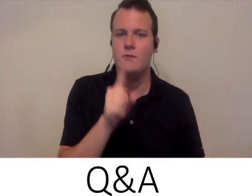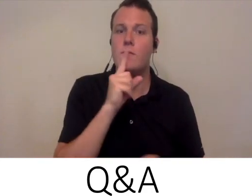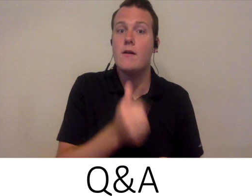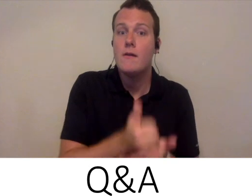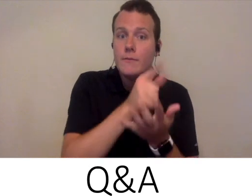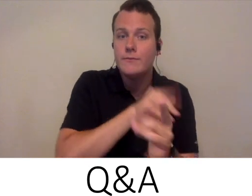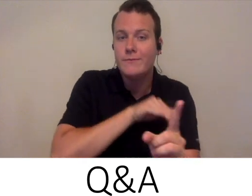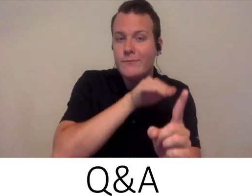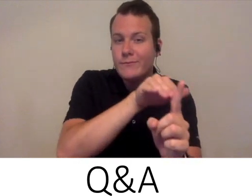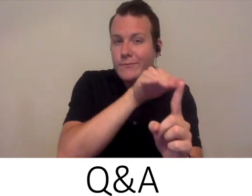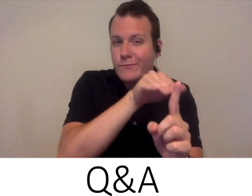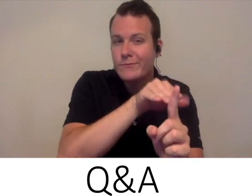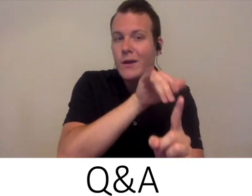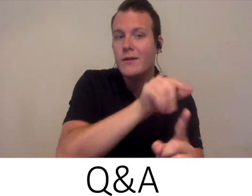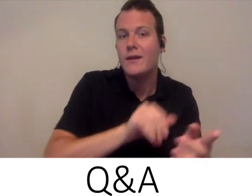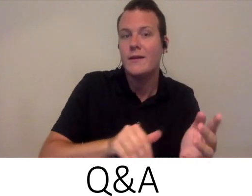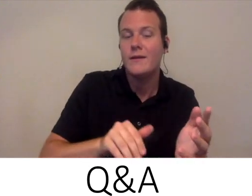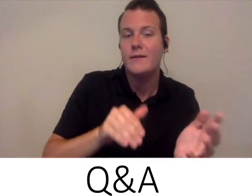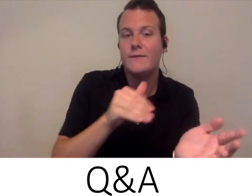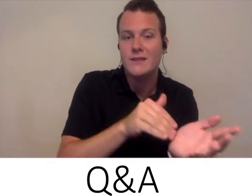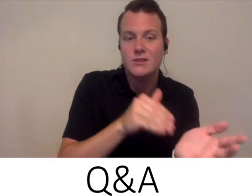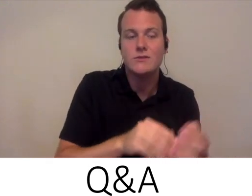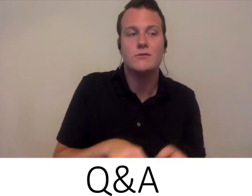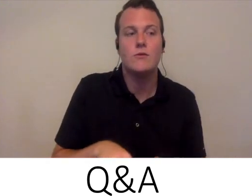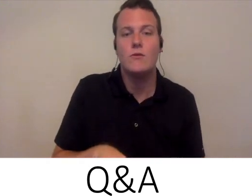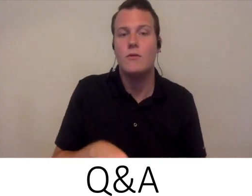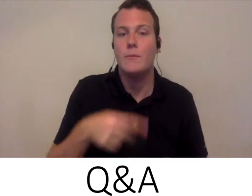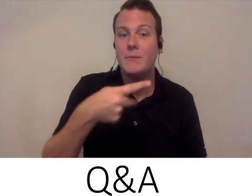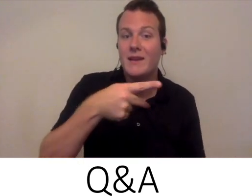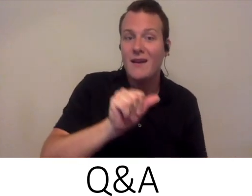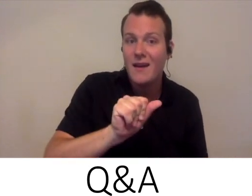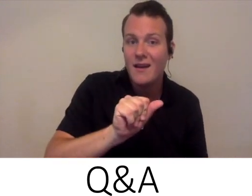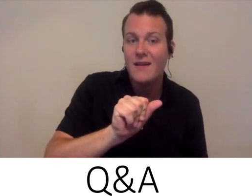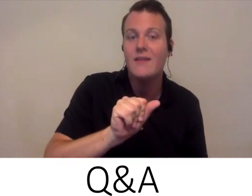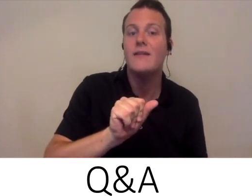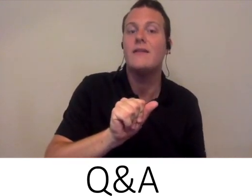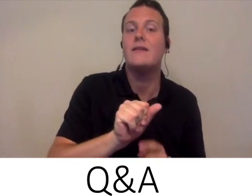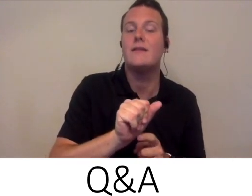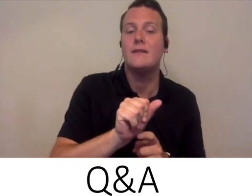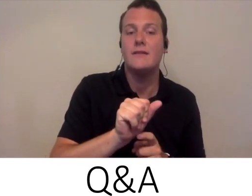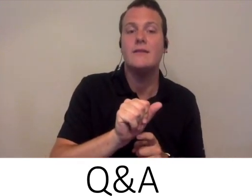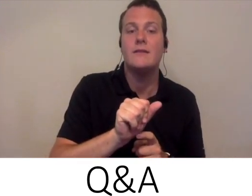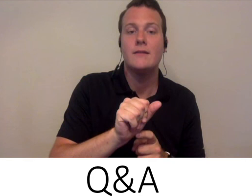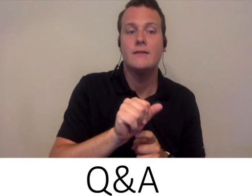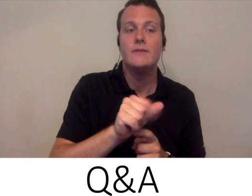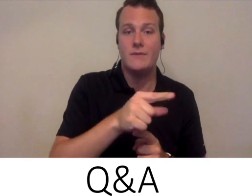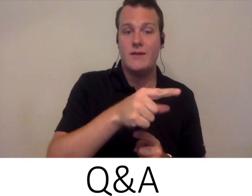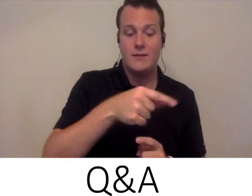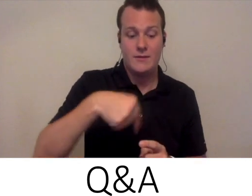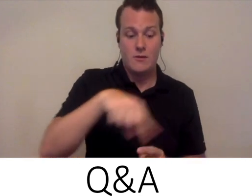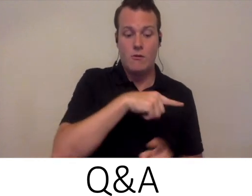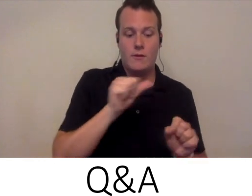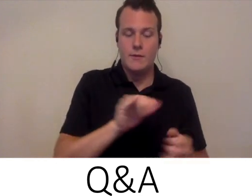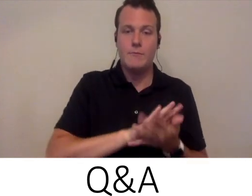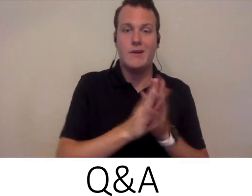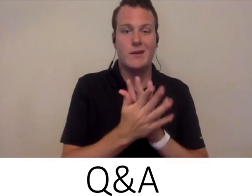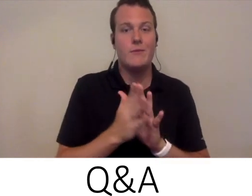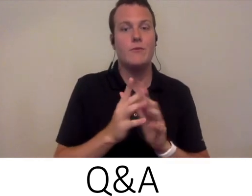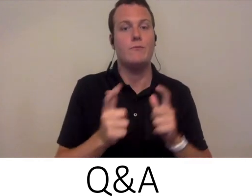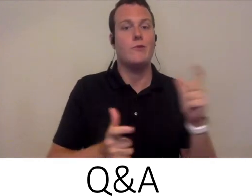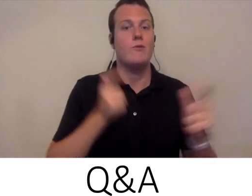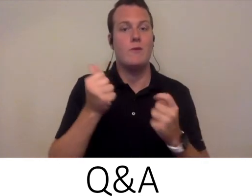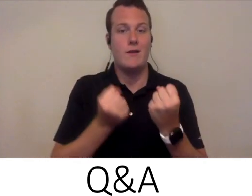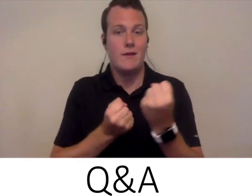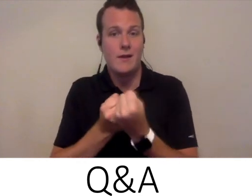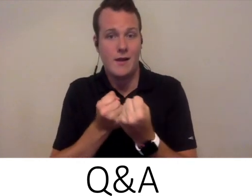the physician's assistant. Those are people that can become your greatest allies. So once or twice a year